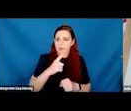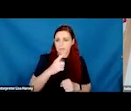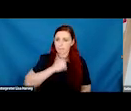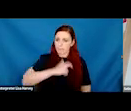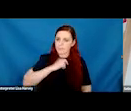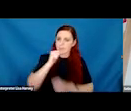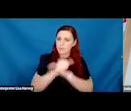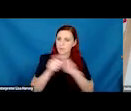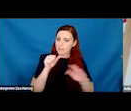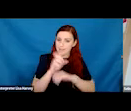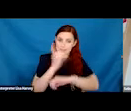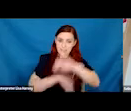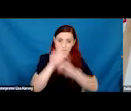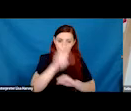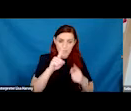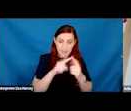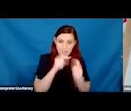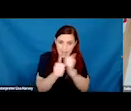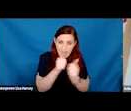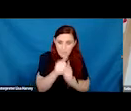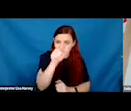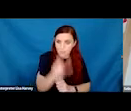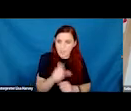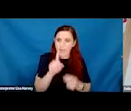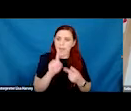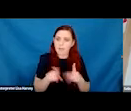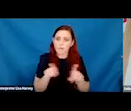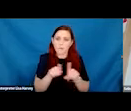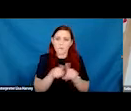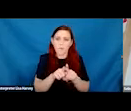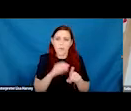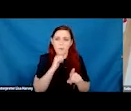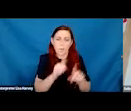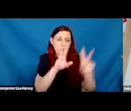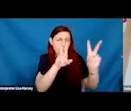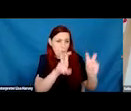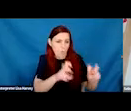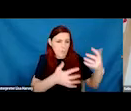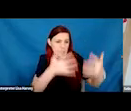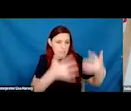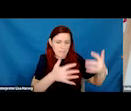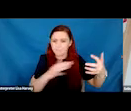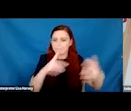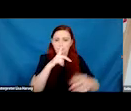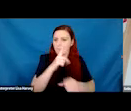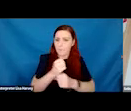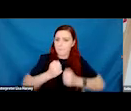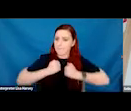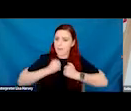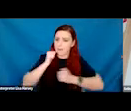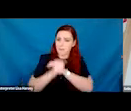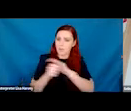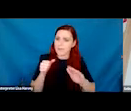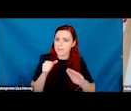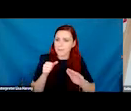and an access officer and real life examples rather than quoting statistics, regulations and legislation.